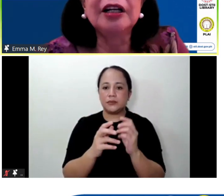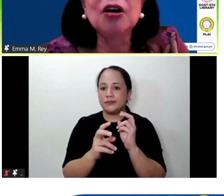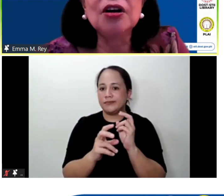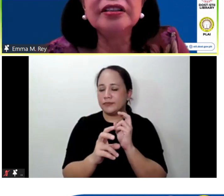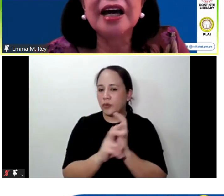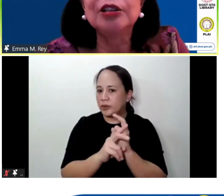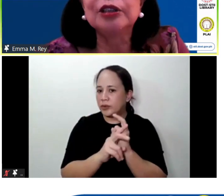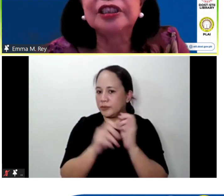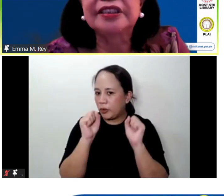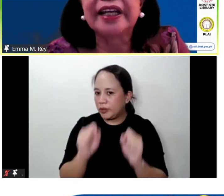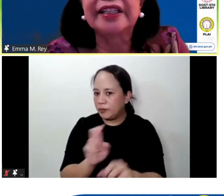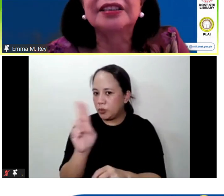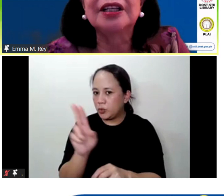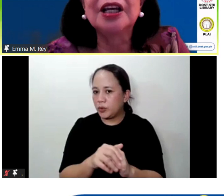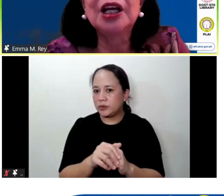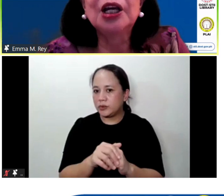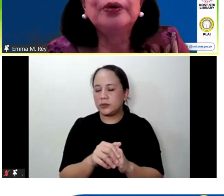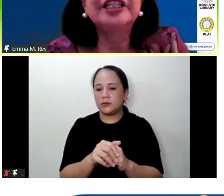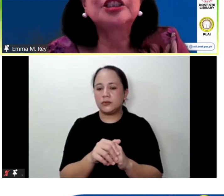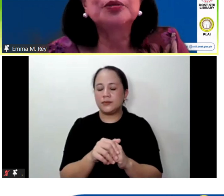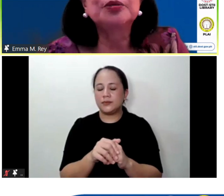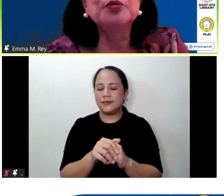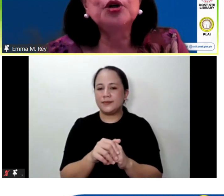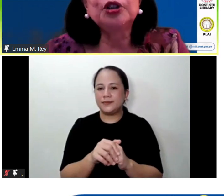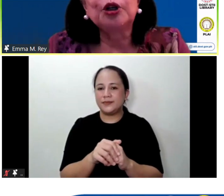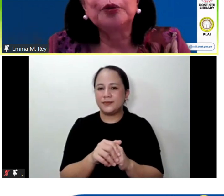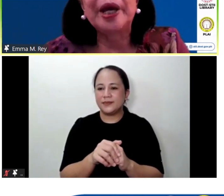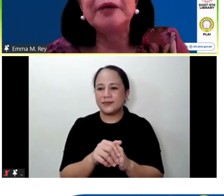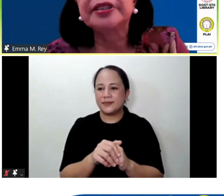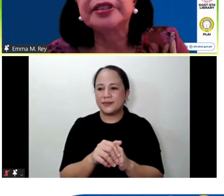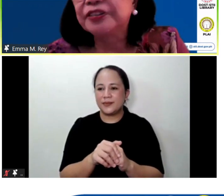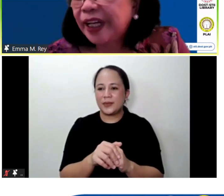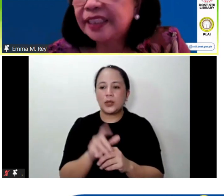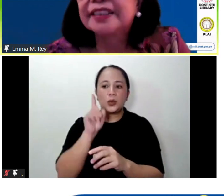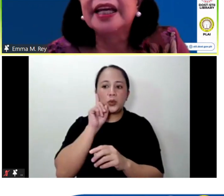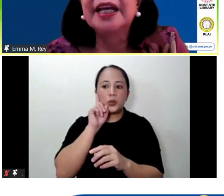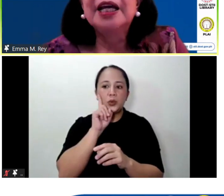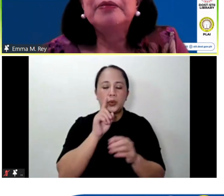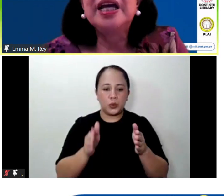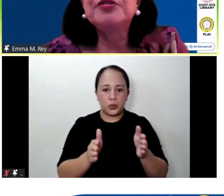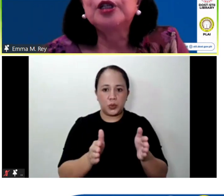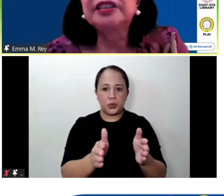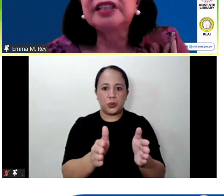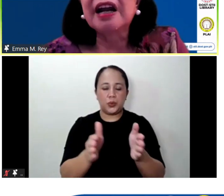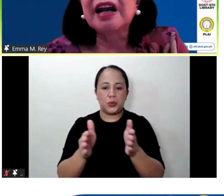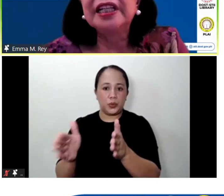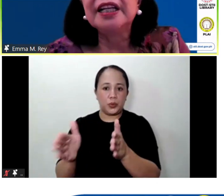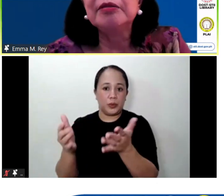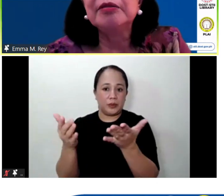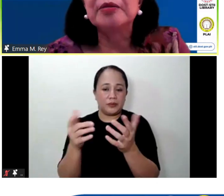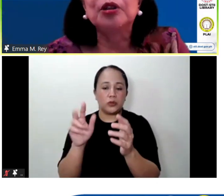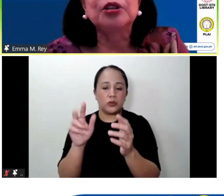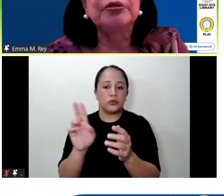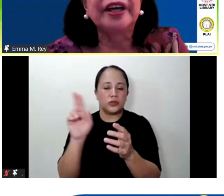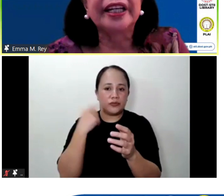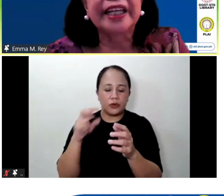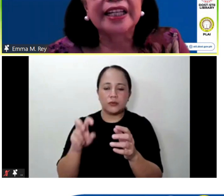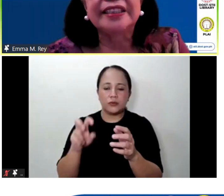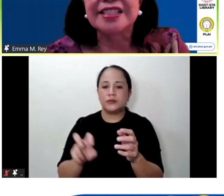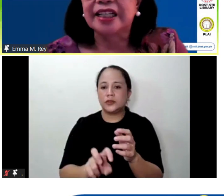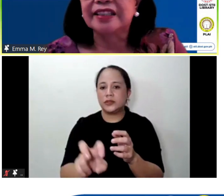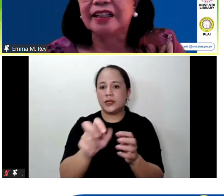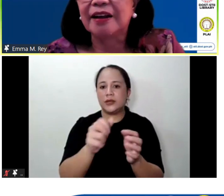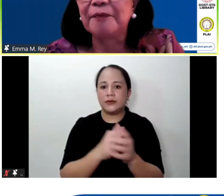or a long narrow stretch with a smooth or paved surface made for traveling by motor